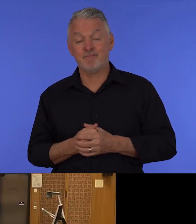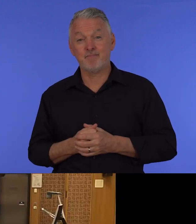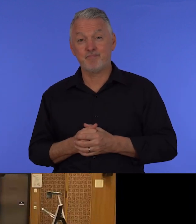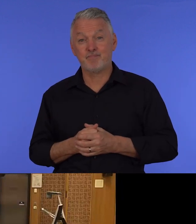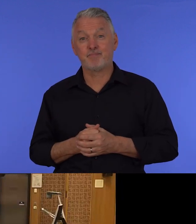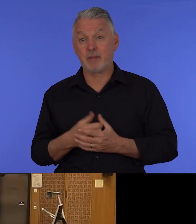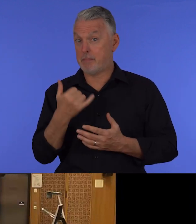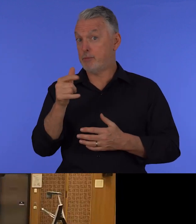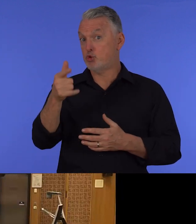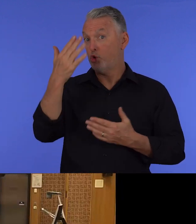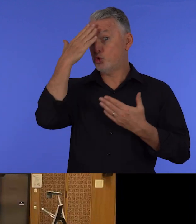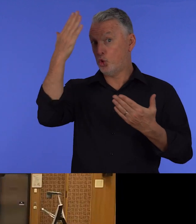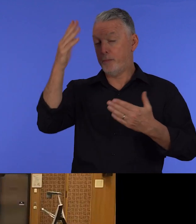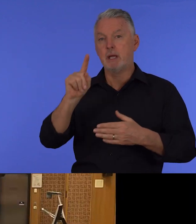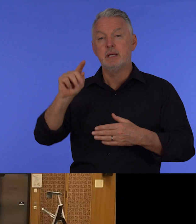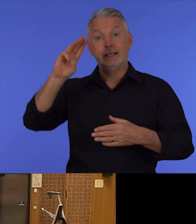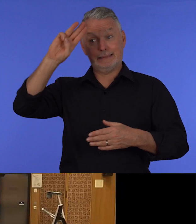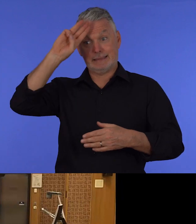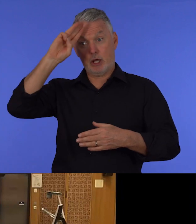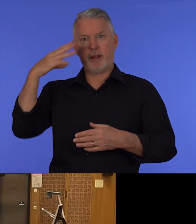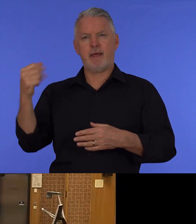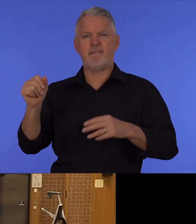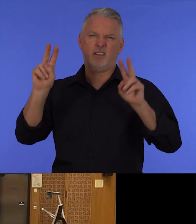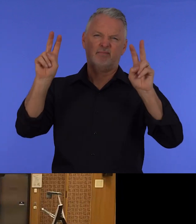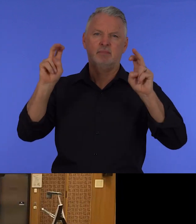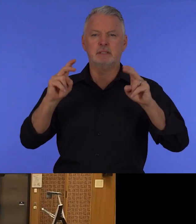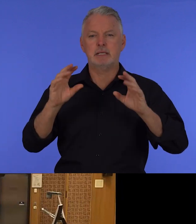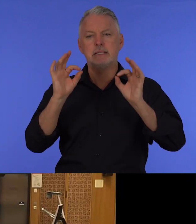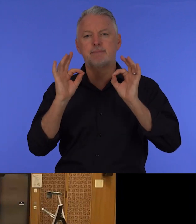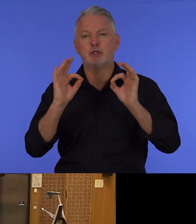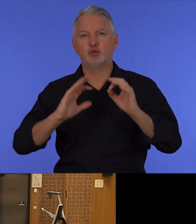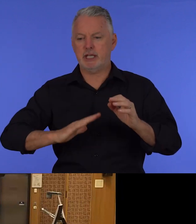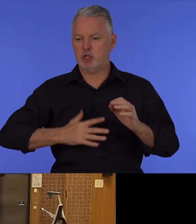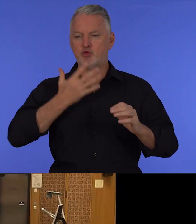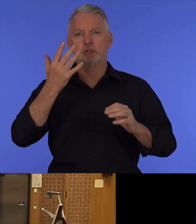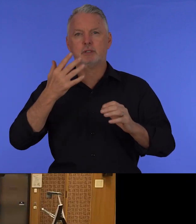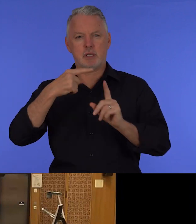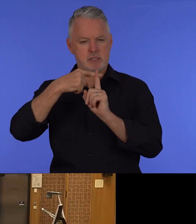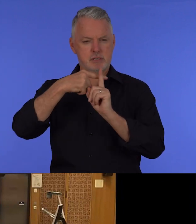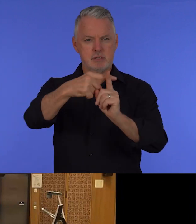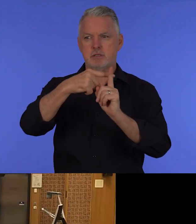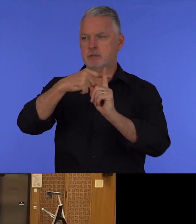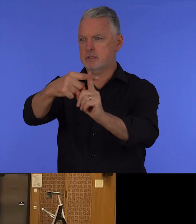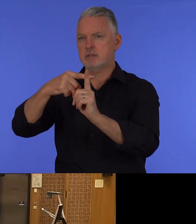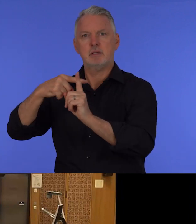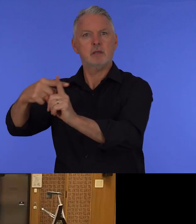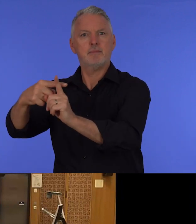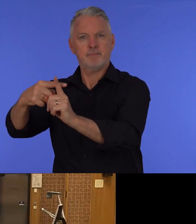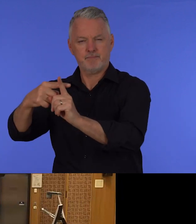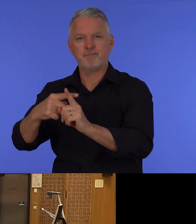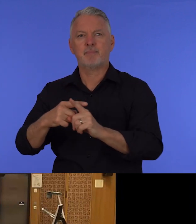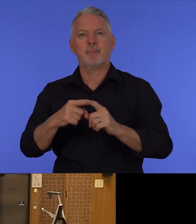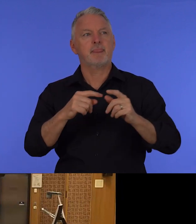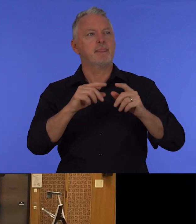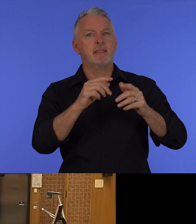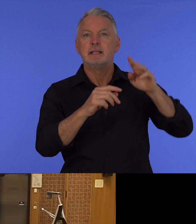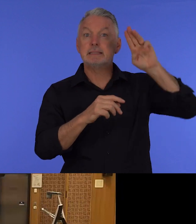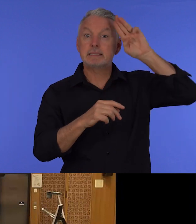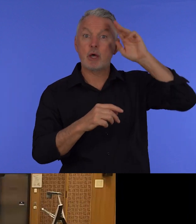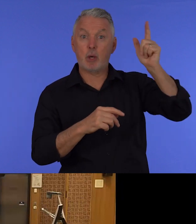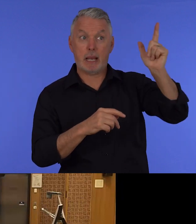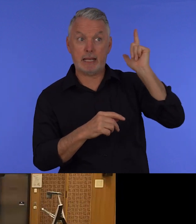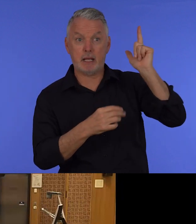So with Scouting, there is special interest badges that they can work towards.